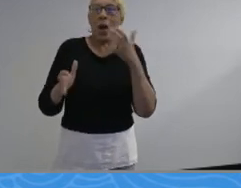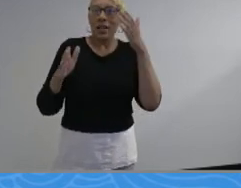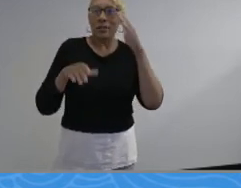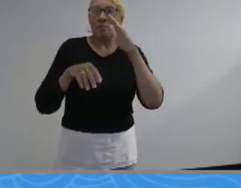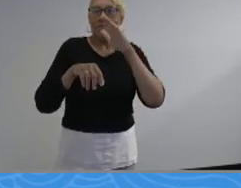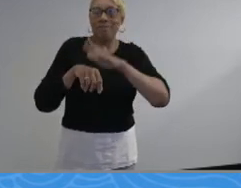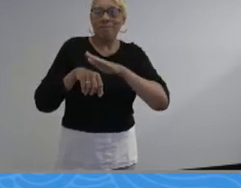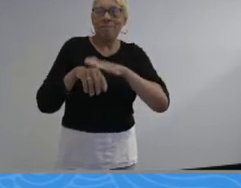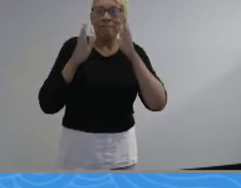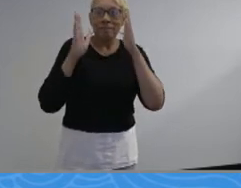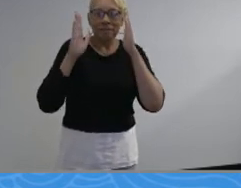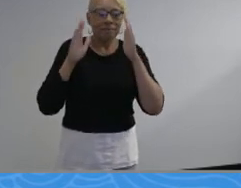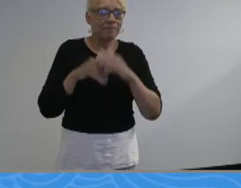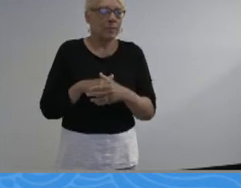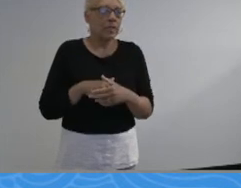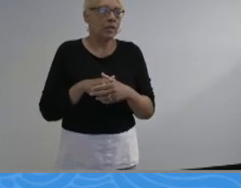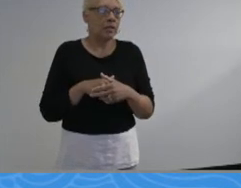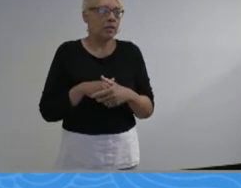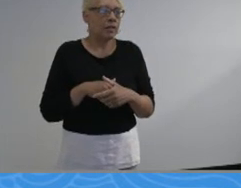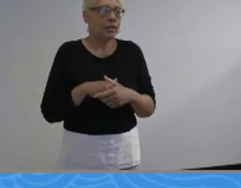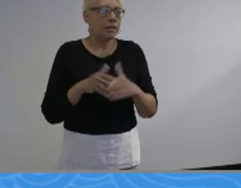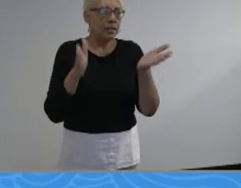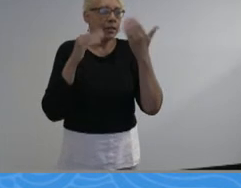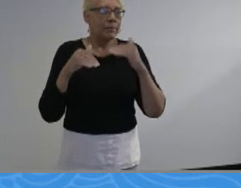drafts. Next slide.